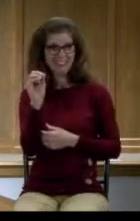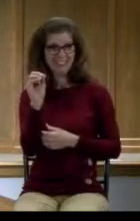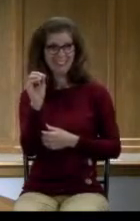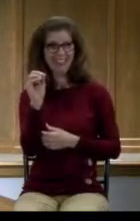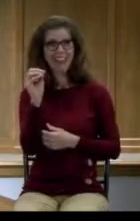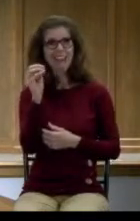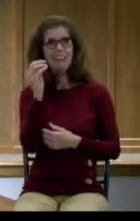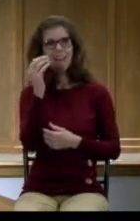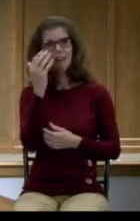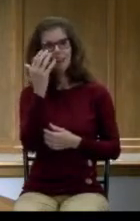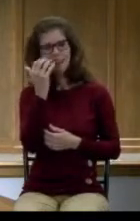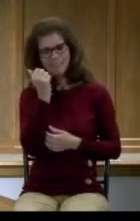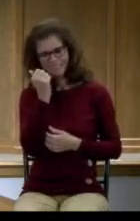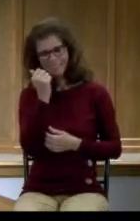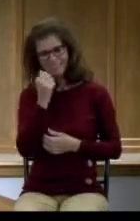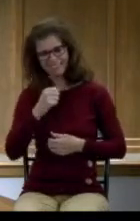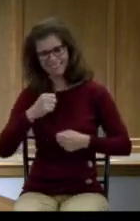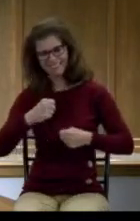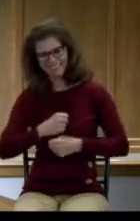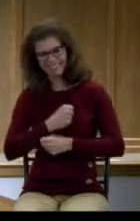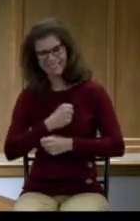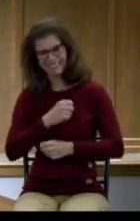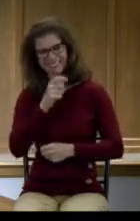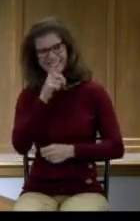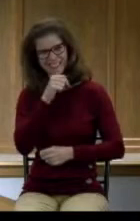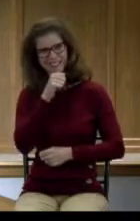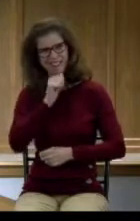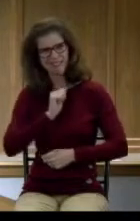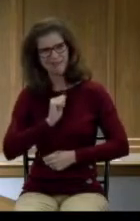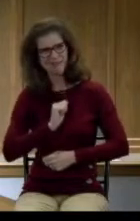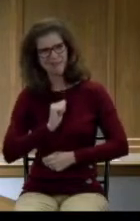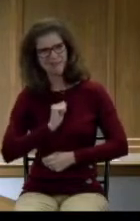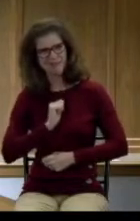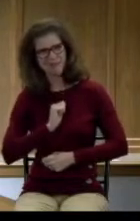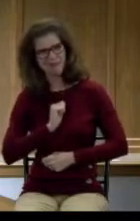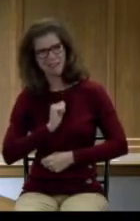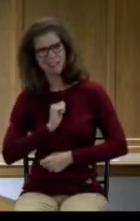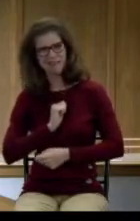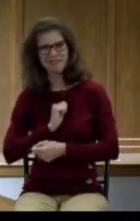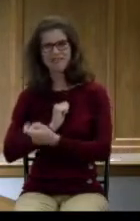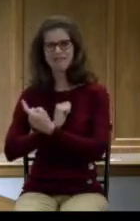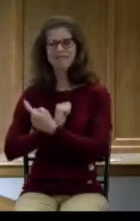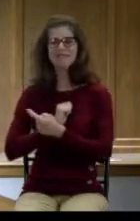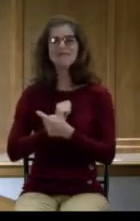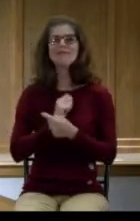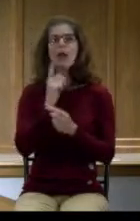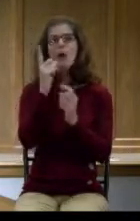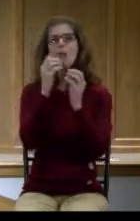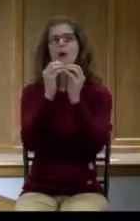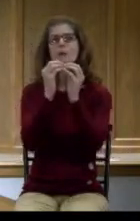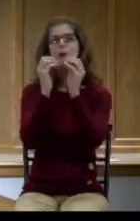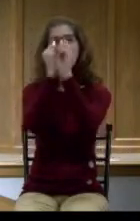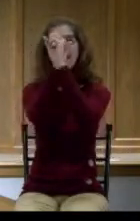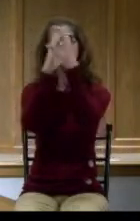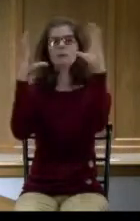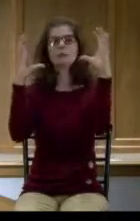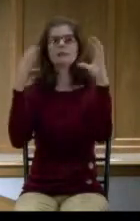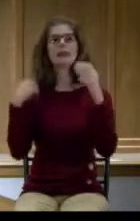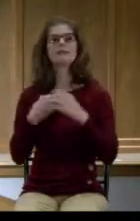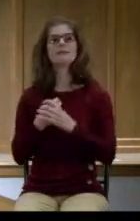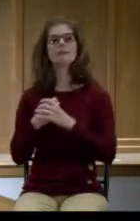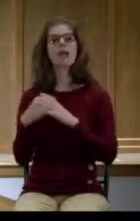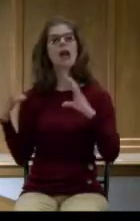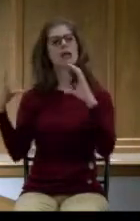I was so disappointed in myself. Let me give you one more image that I think summarizes the year that we just